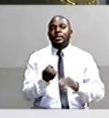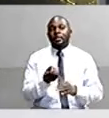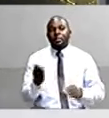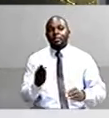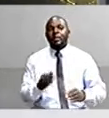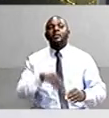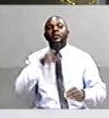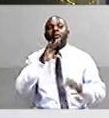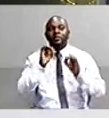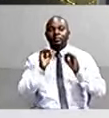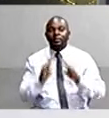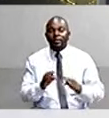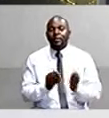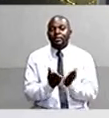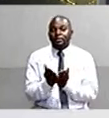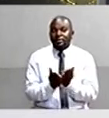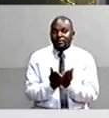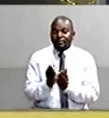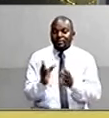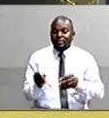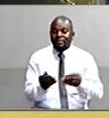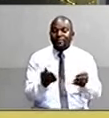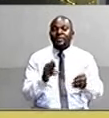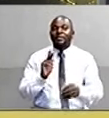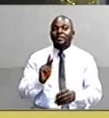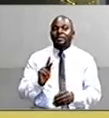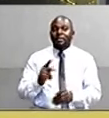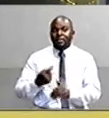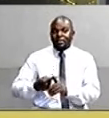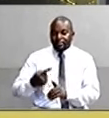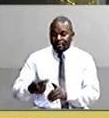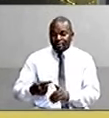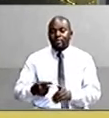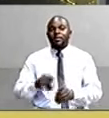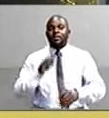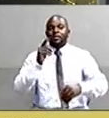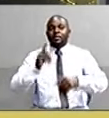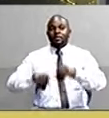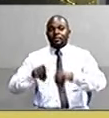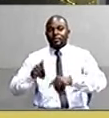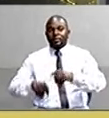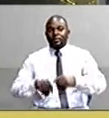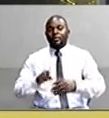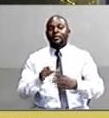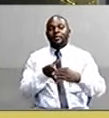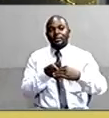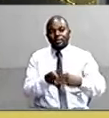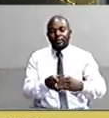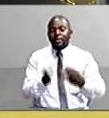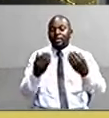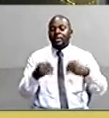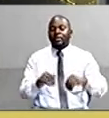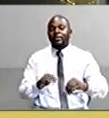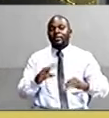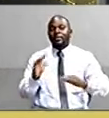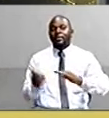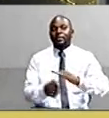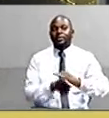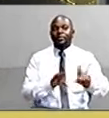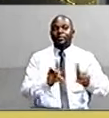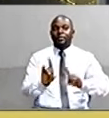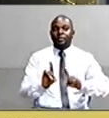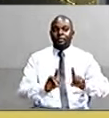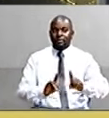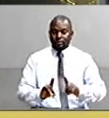situation affects service delivery in Kampala City, according to the elected political leadership. The Acting Deputy Executive Director,